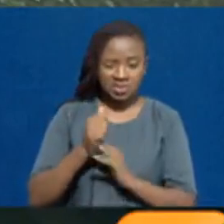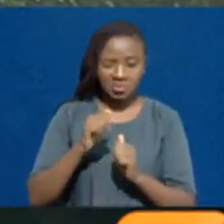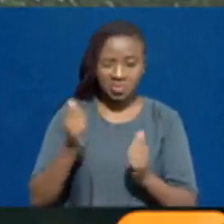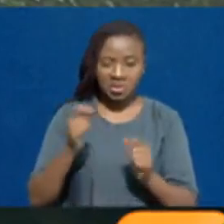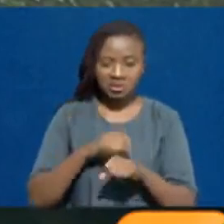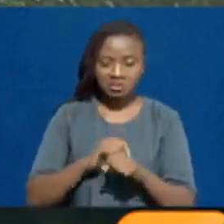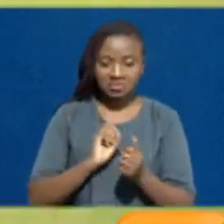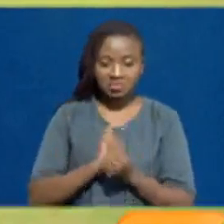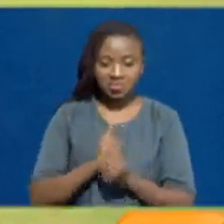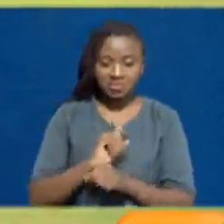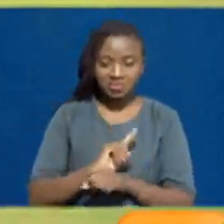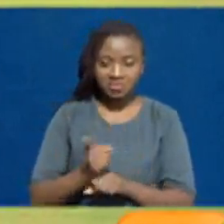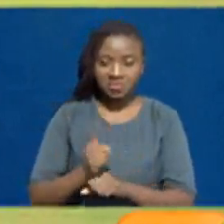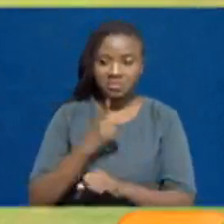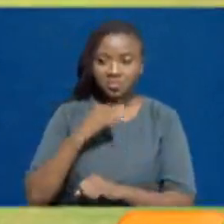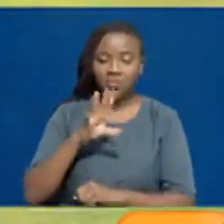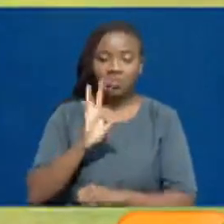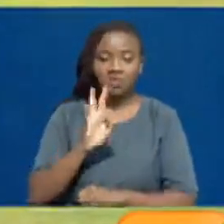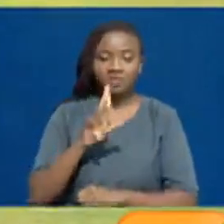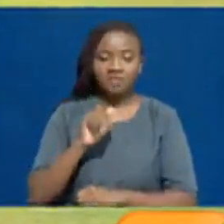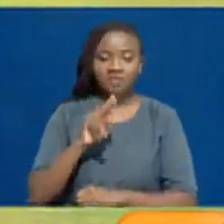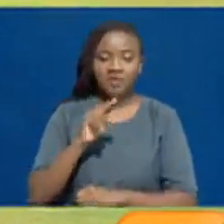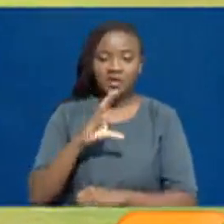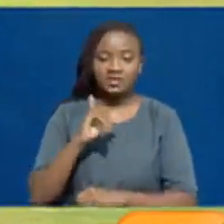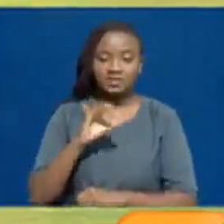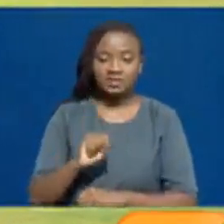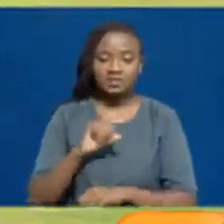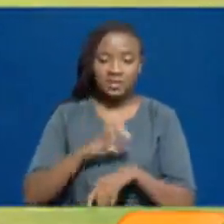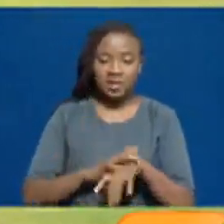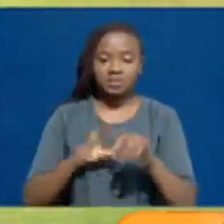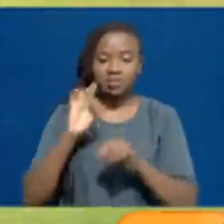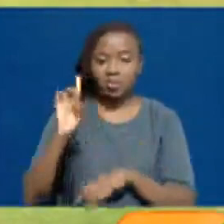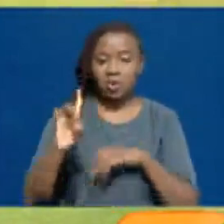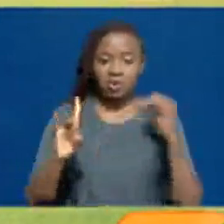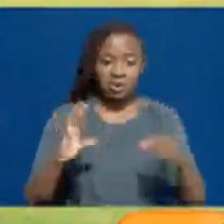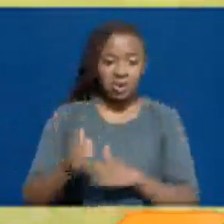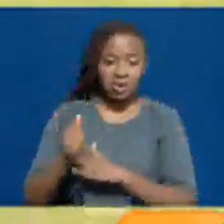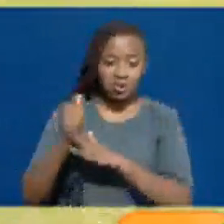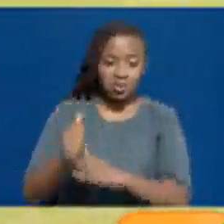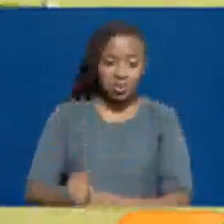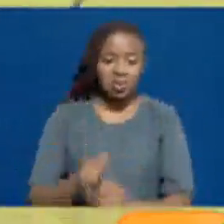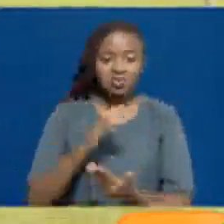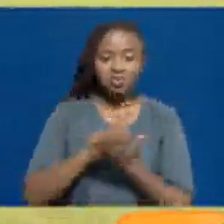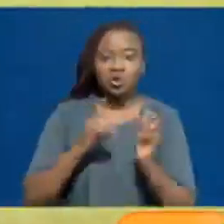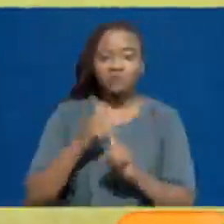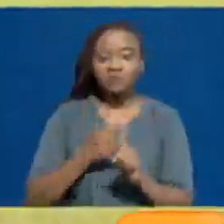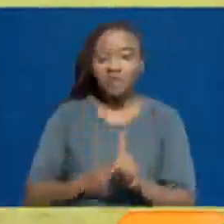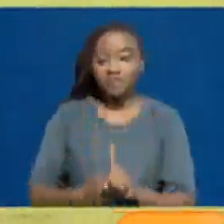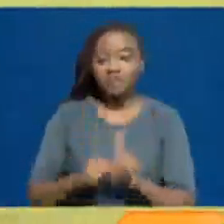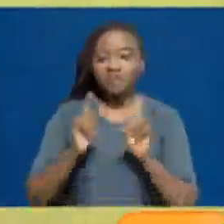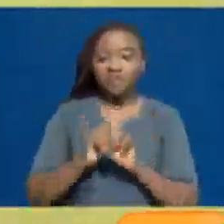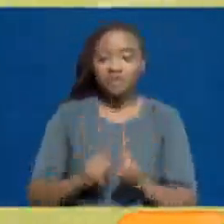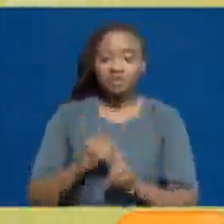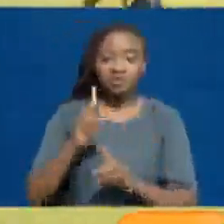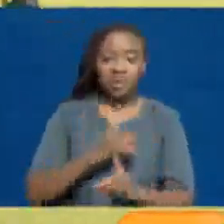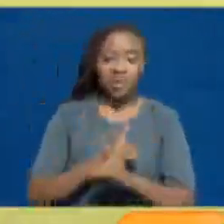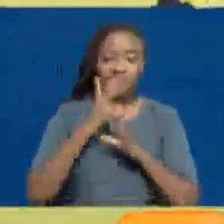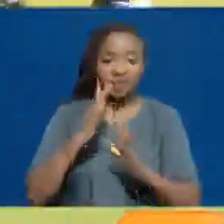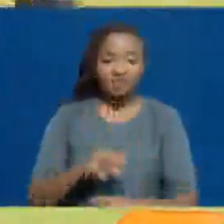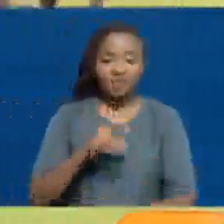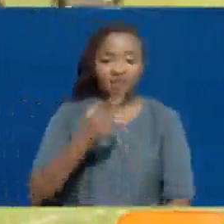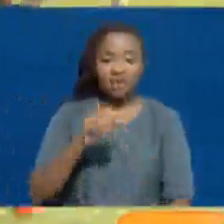through Francis Kahiro's header to take a 1-0 lead into halftime break. Now Harambee Stars defender Hanif